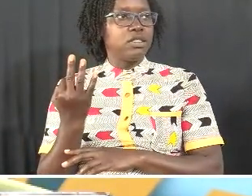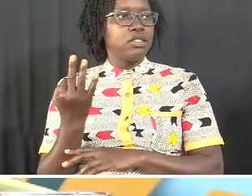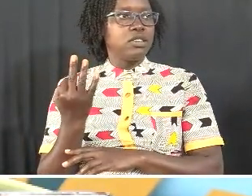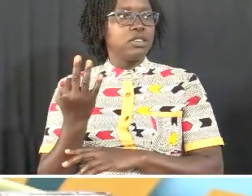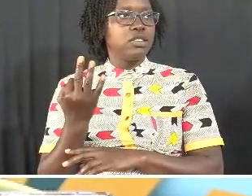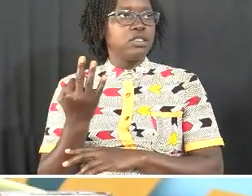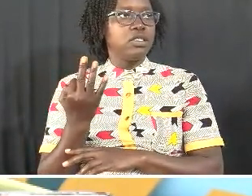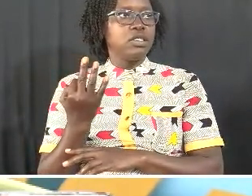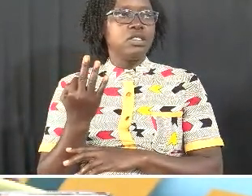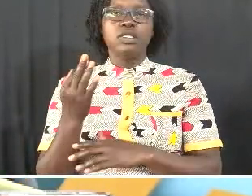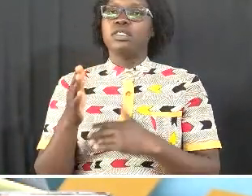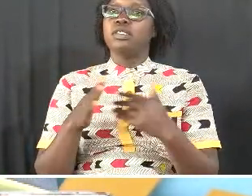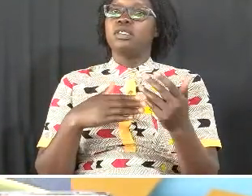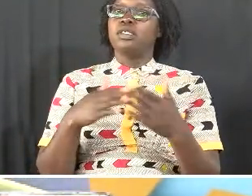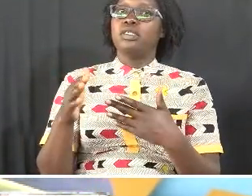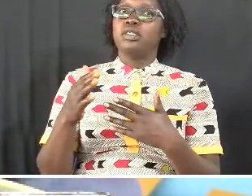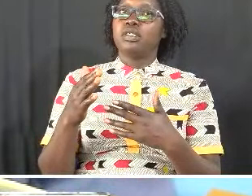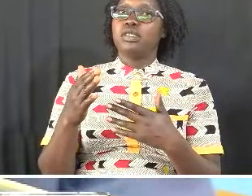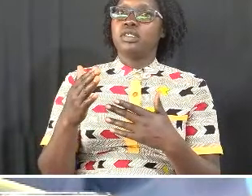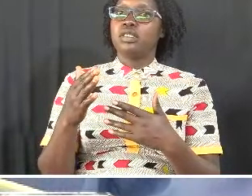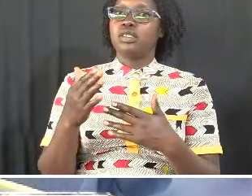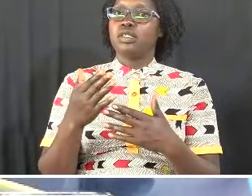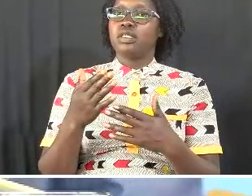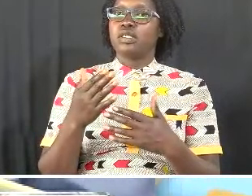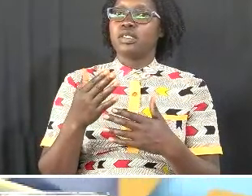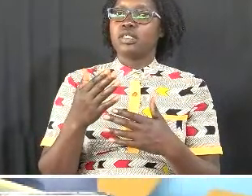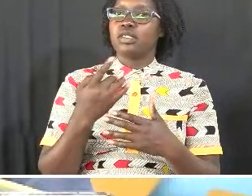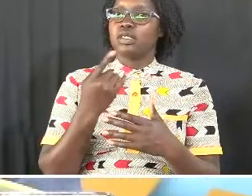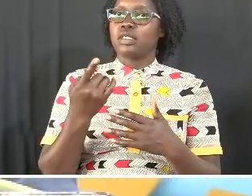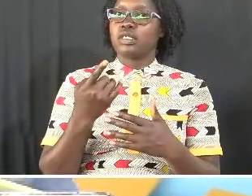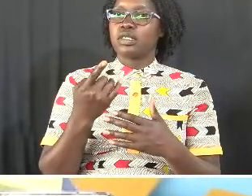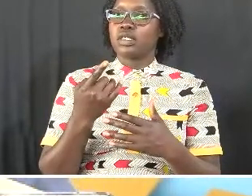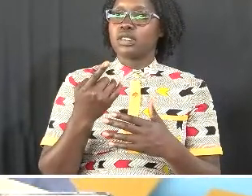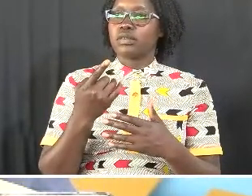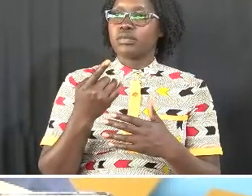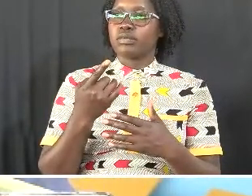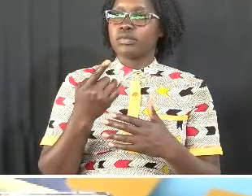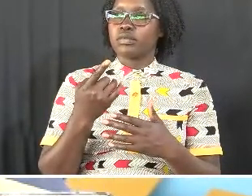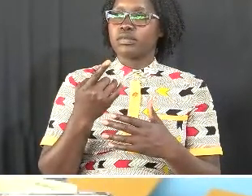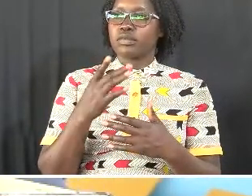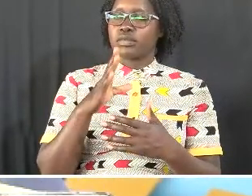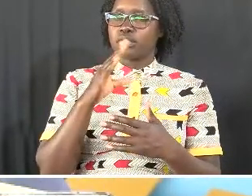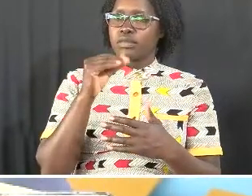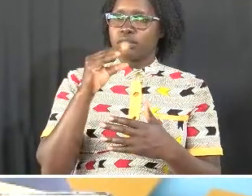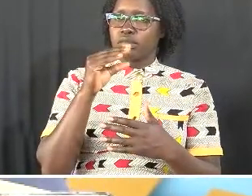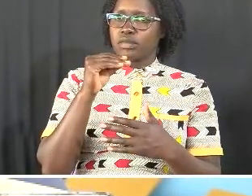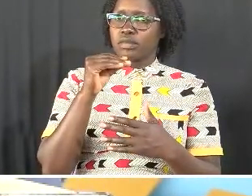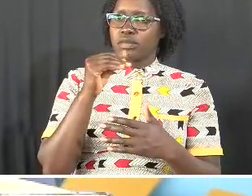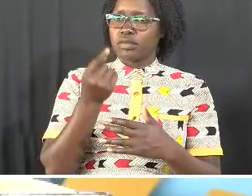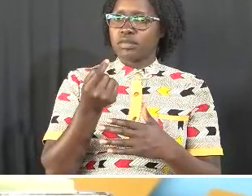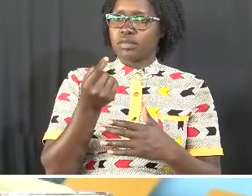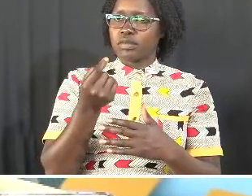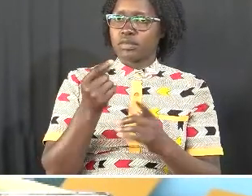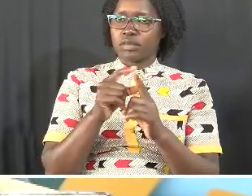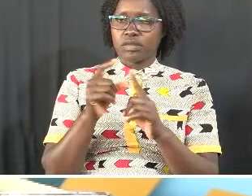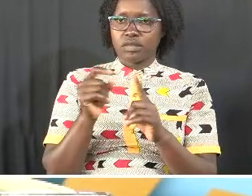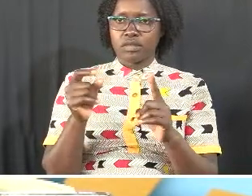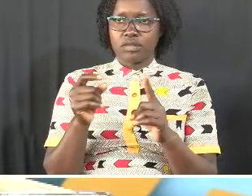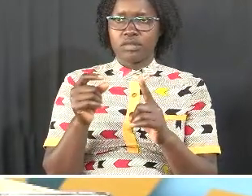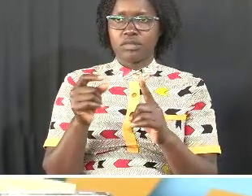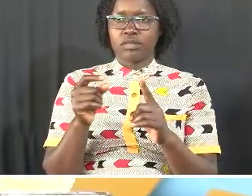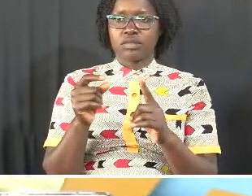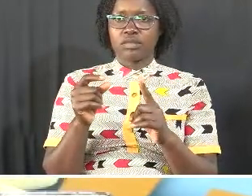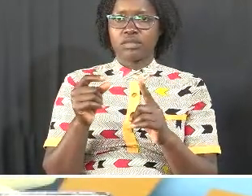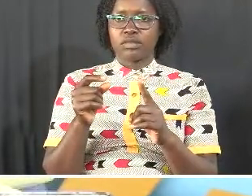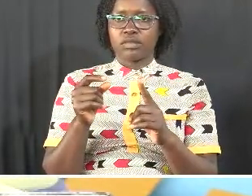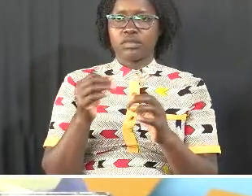give you a signal of warning that I speak very few words, but they are weighty.